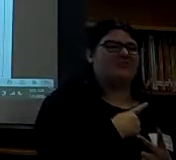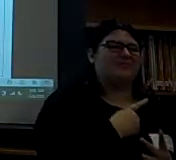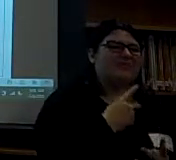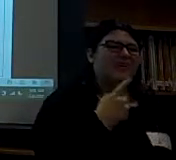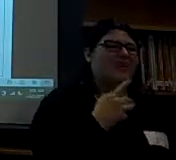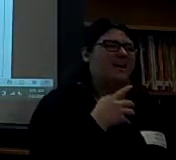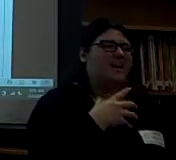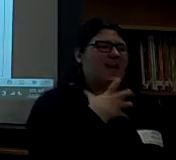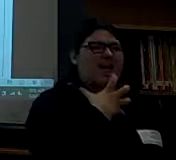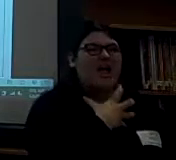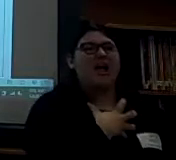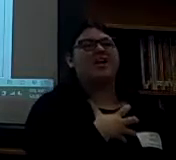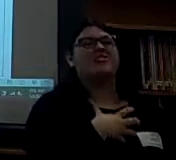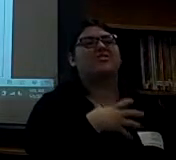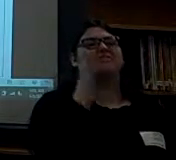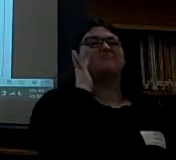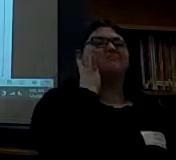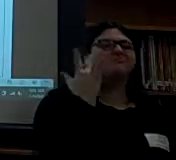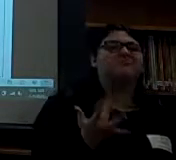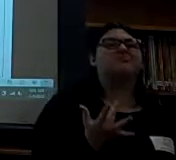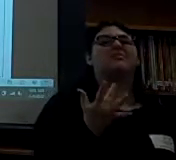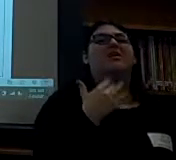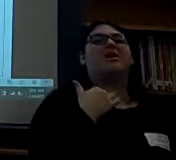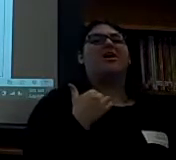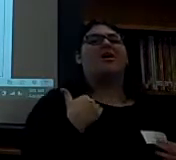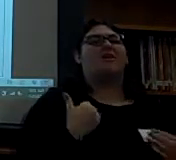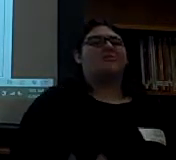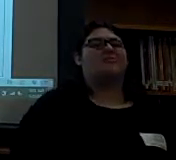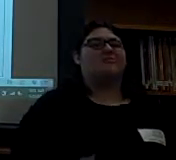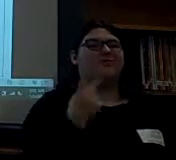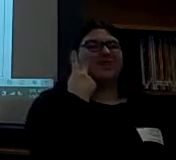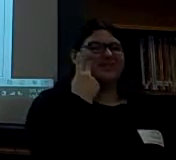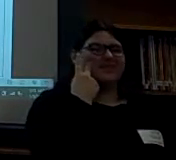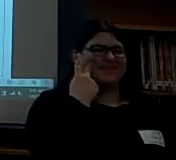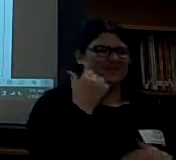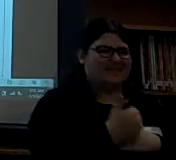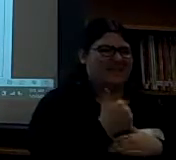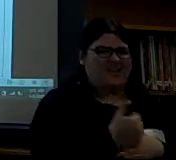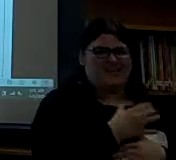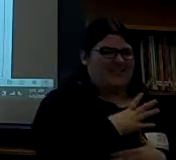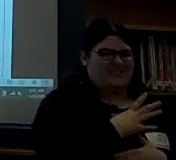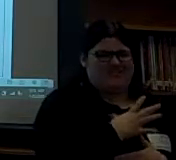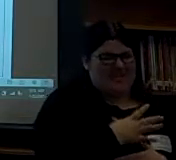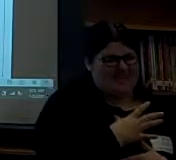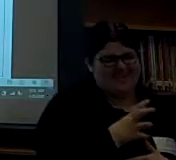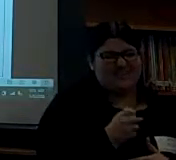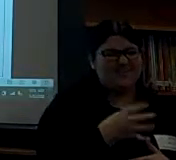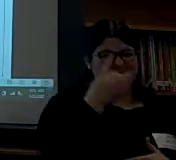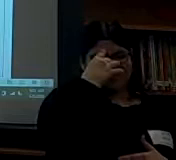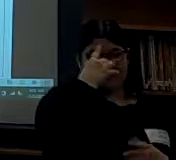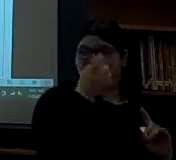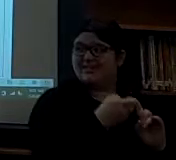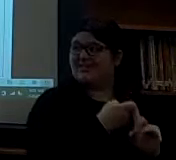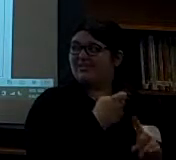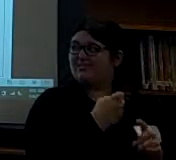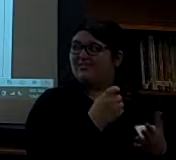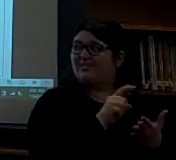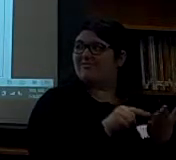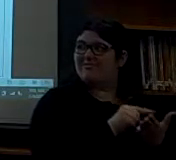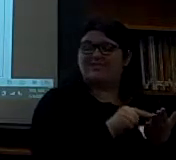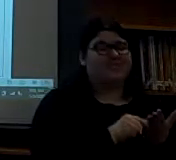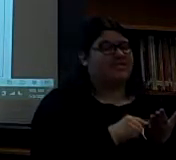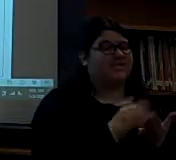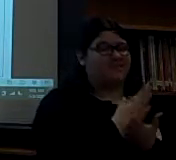because our brain senses that as a threat. Our blood sugar drops and our brain says, uh-oh, that could be a problem. So we're thinking from this part of our brain. So